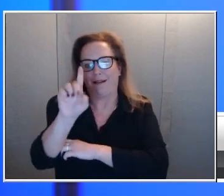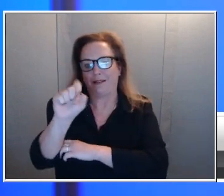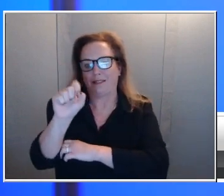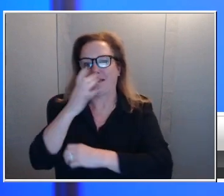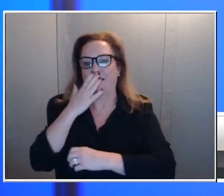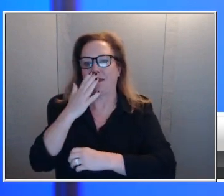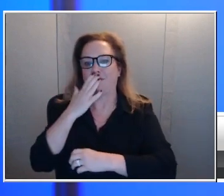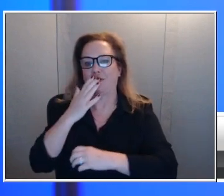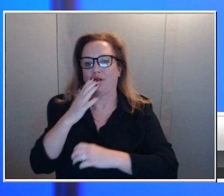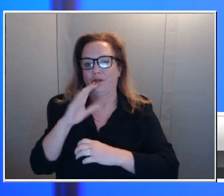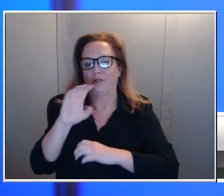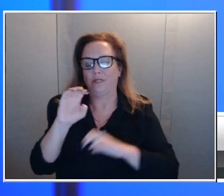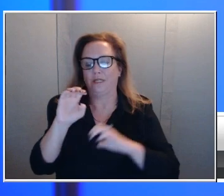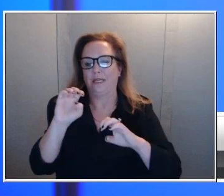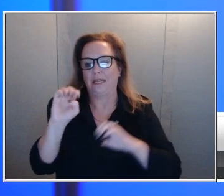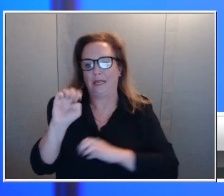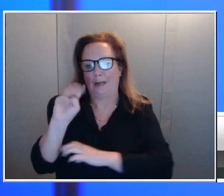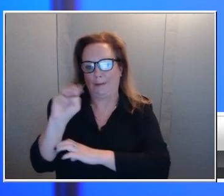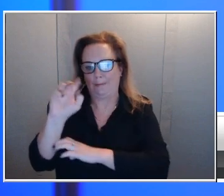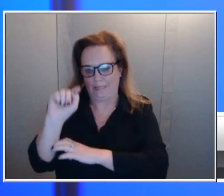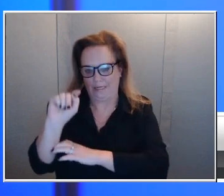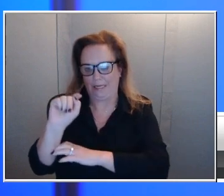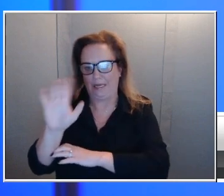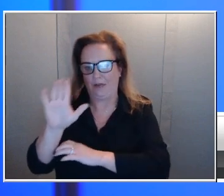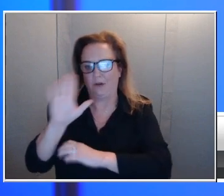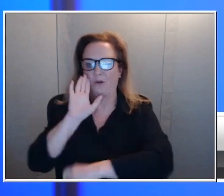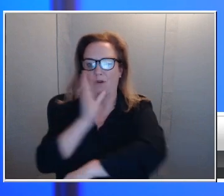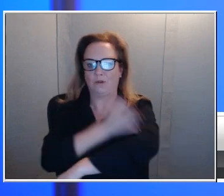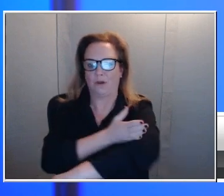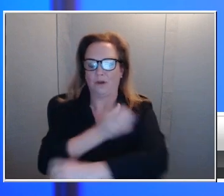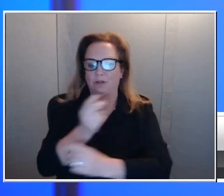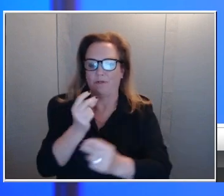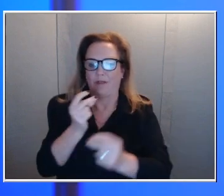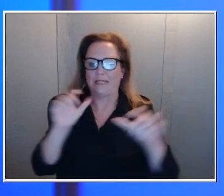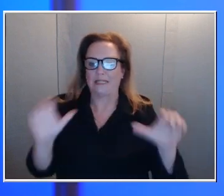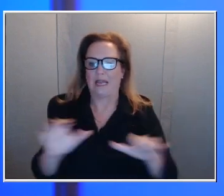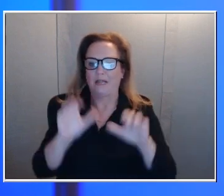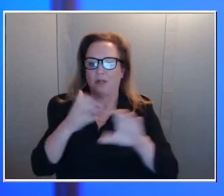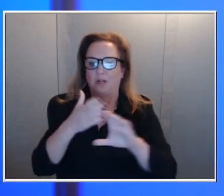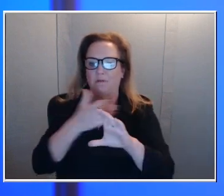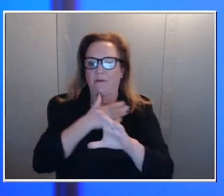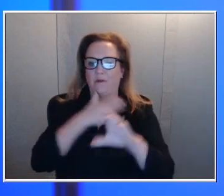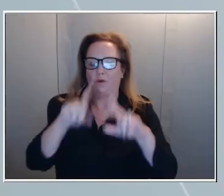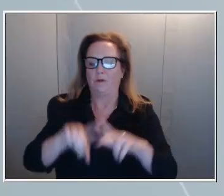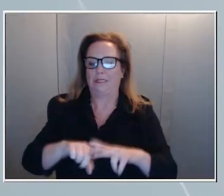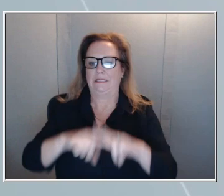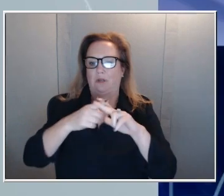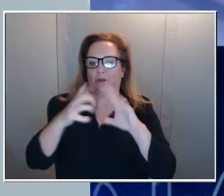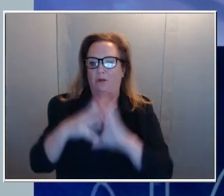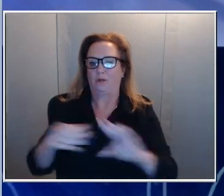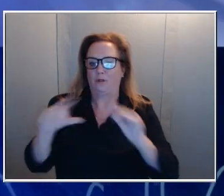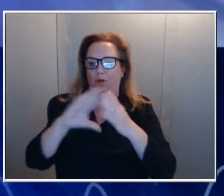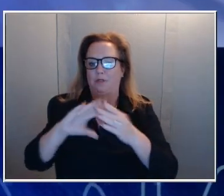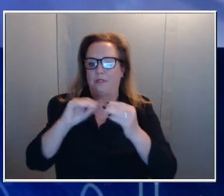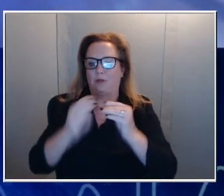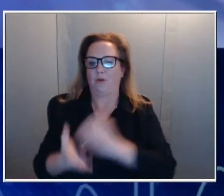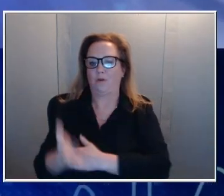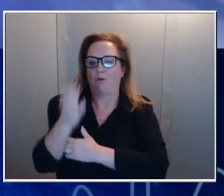emergency responders and her daughter's quick action. But before we get to their story, let's get to our morning rounds.